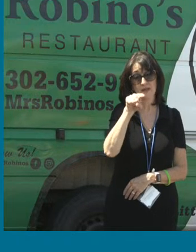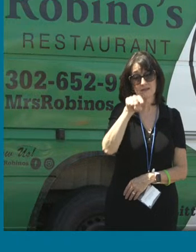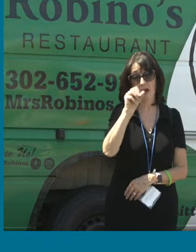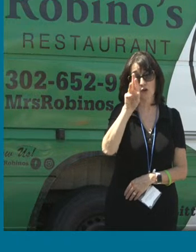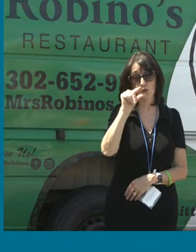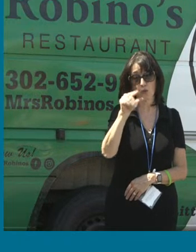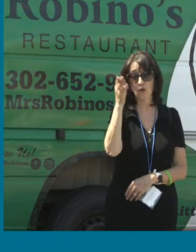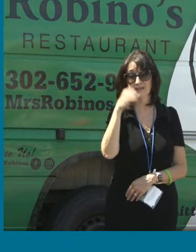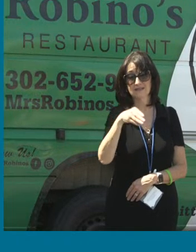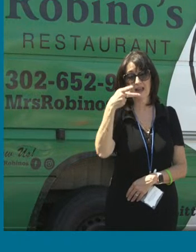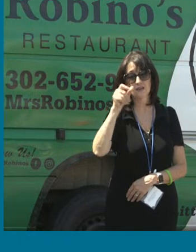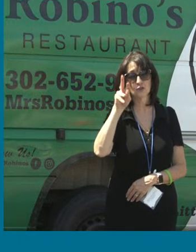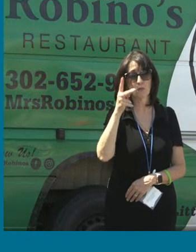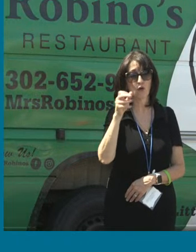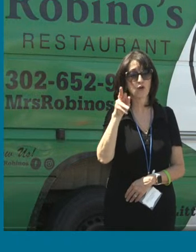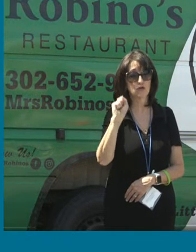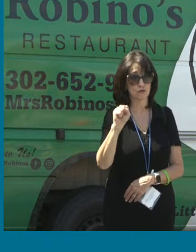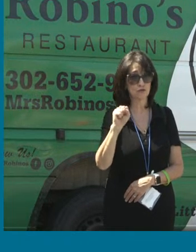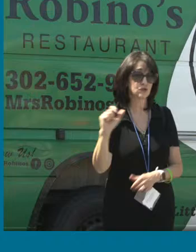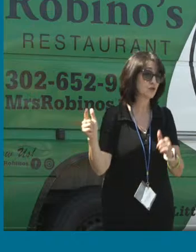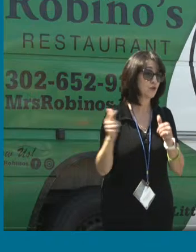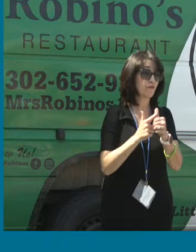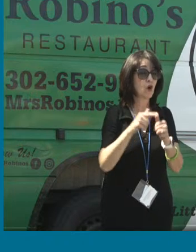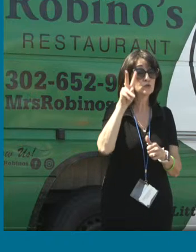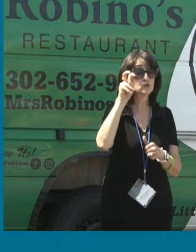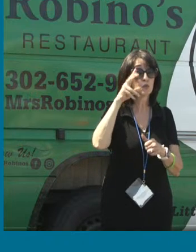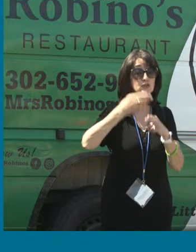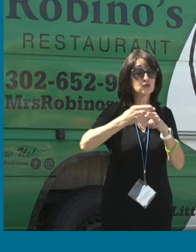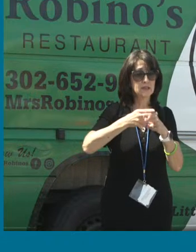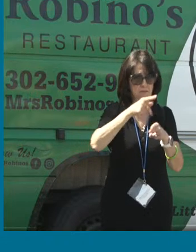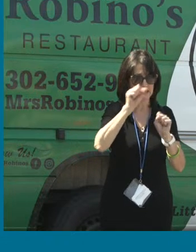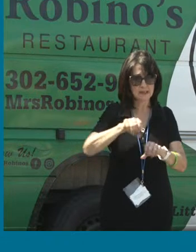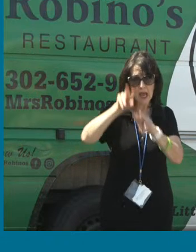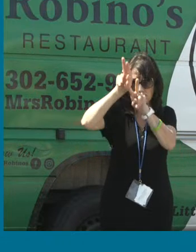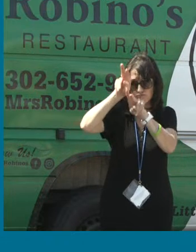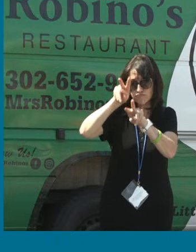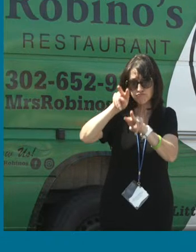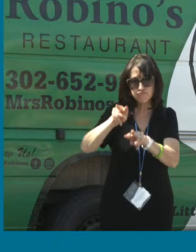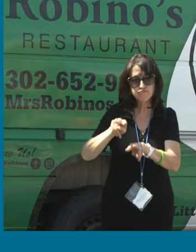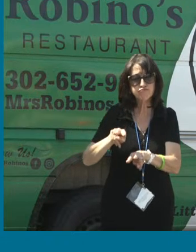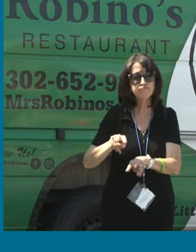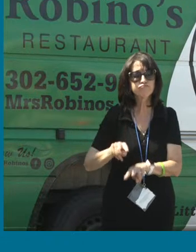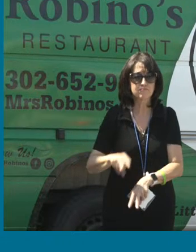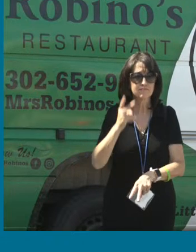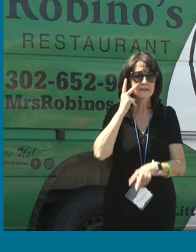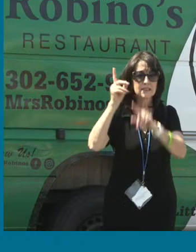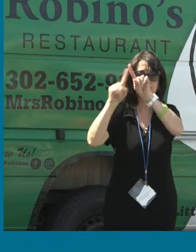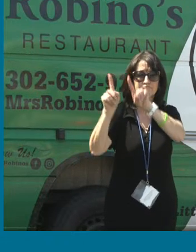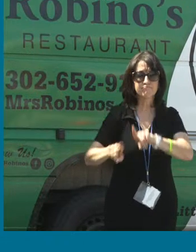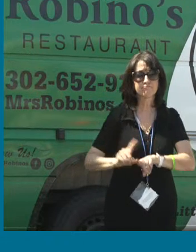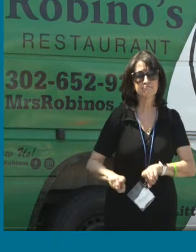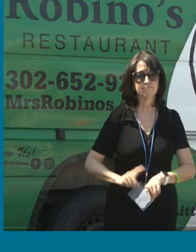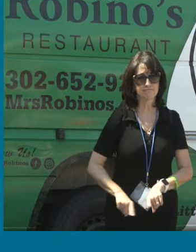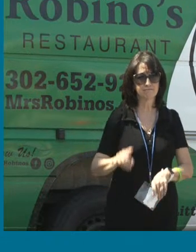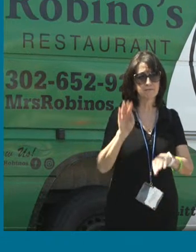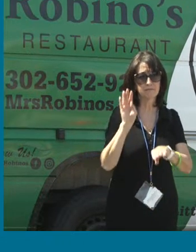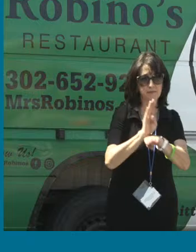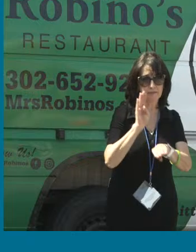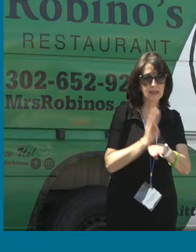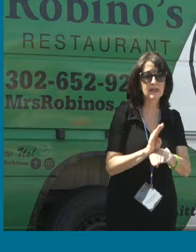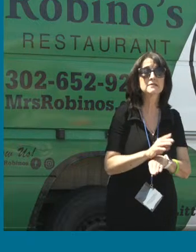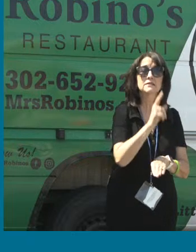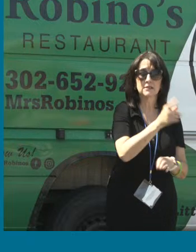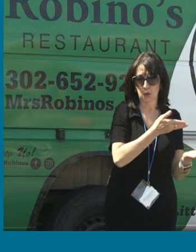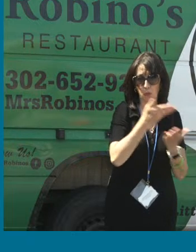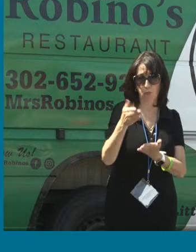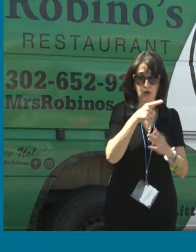dewins.org/partners. The first 200 are up there right now. You can go check them out and start taking your vaccination card around. And then we will continue to add